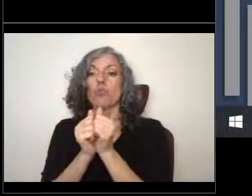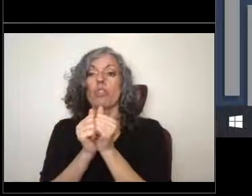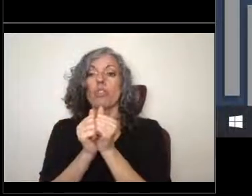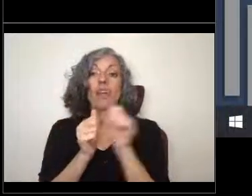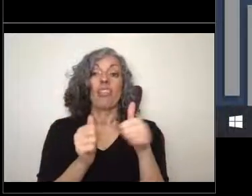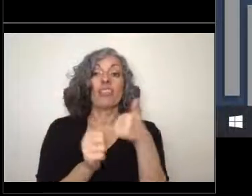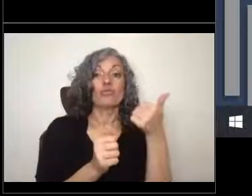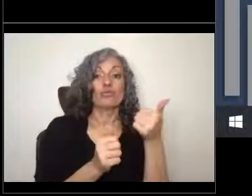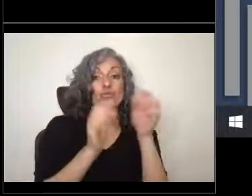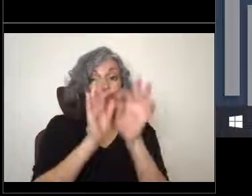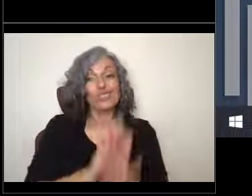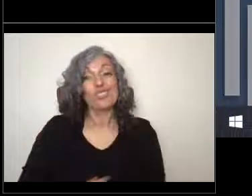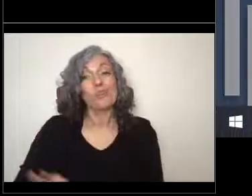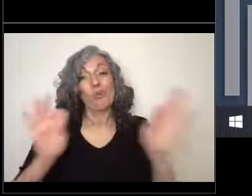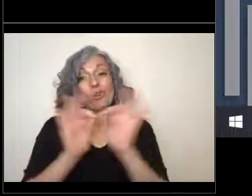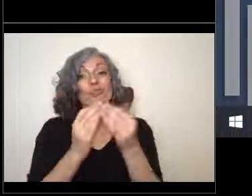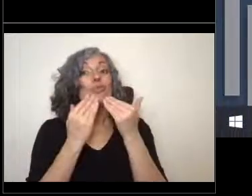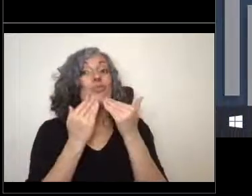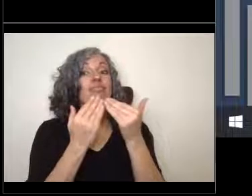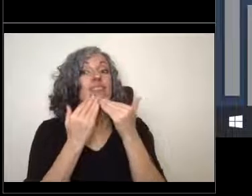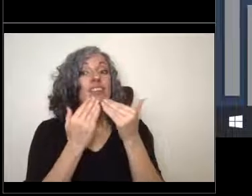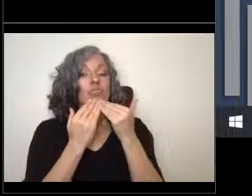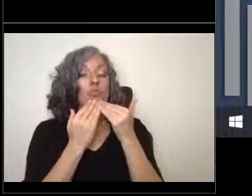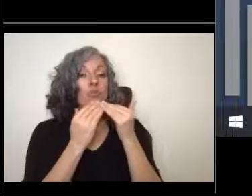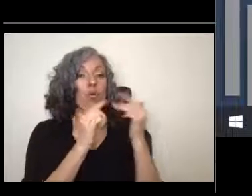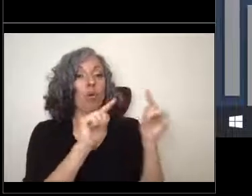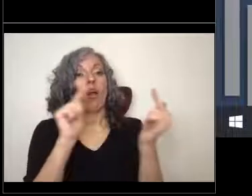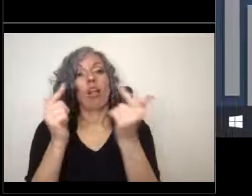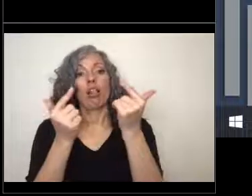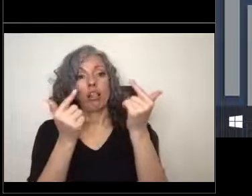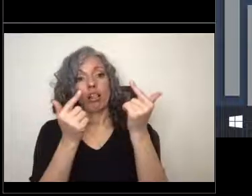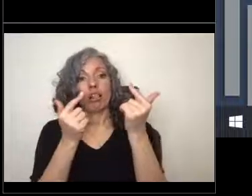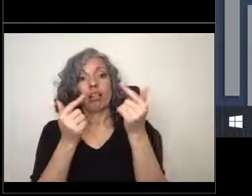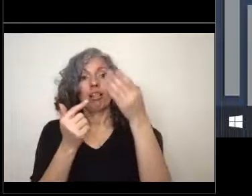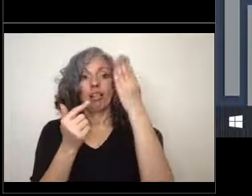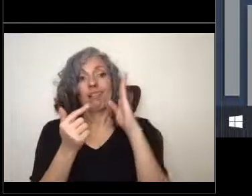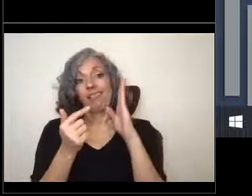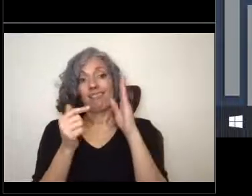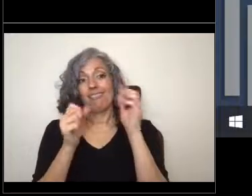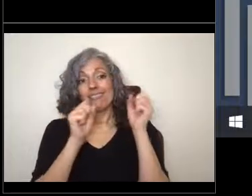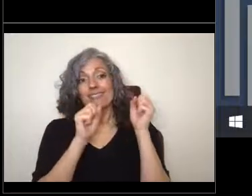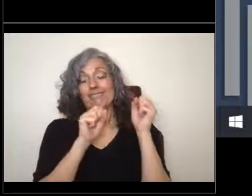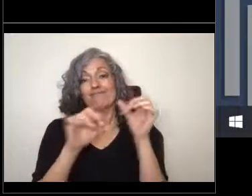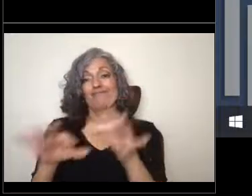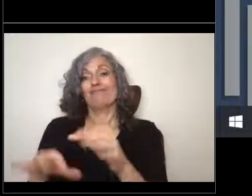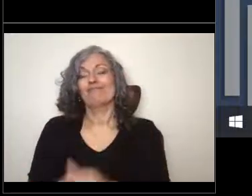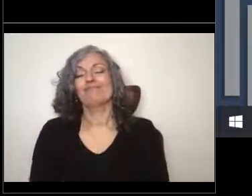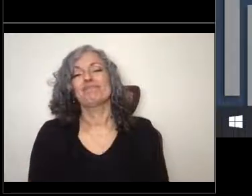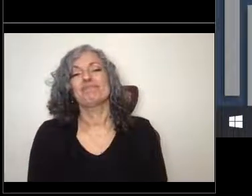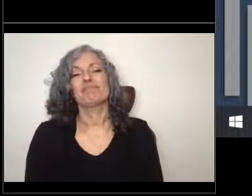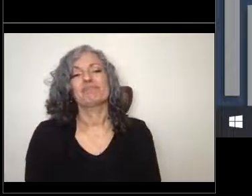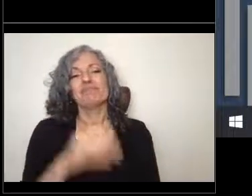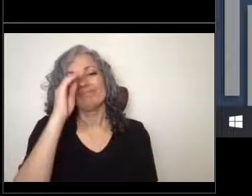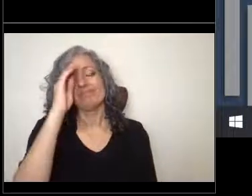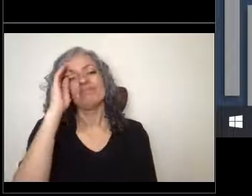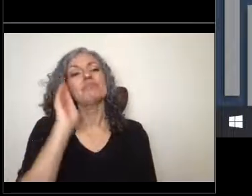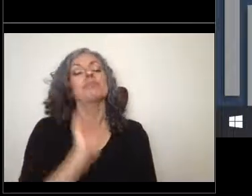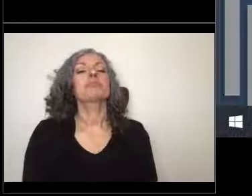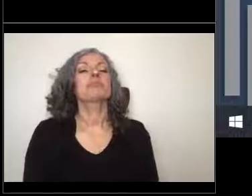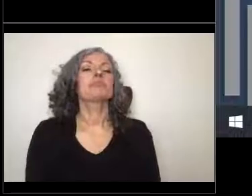you, Godspeed. Thank you. I understand we have no more public comment? No other public comment at this time. Thank